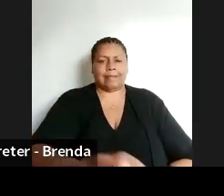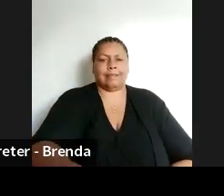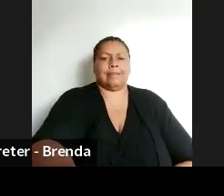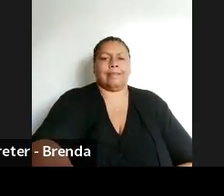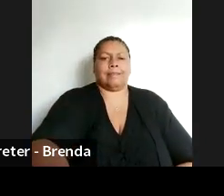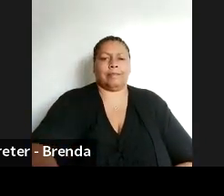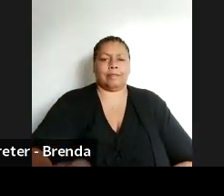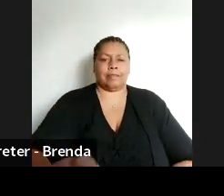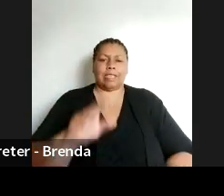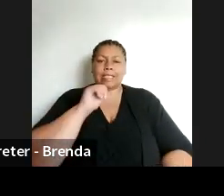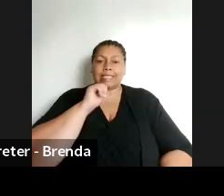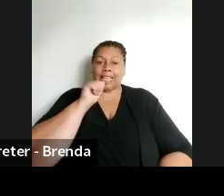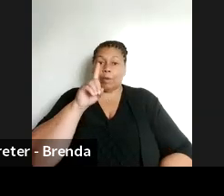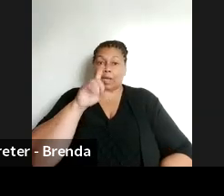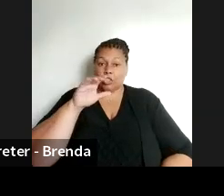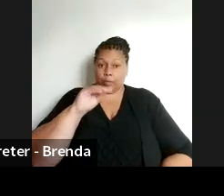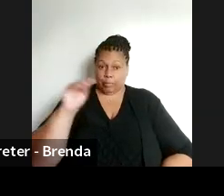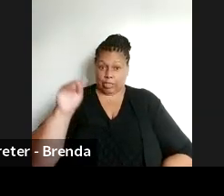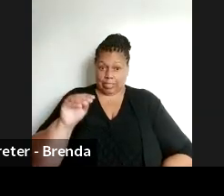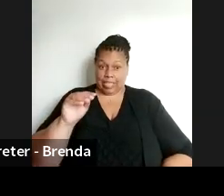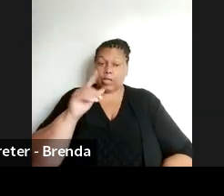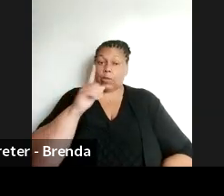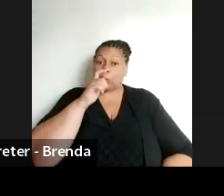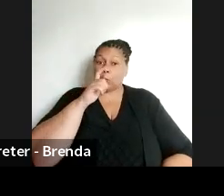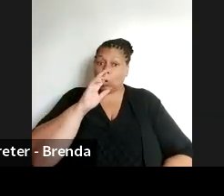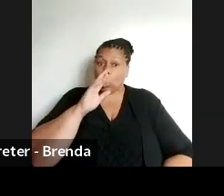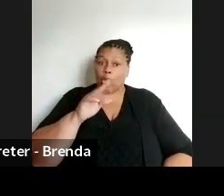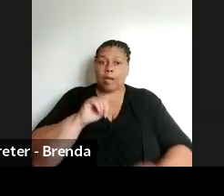you are, but it's like a part of you that you've lived with.